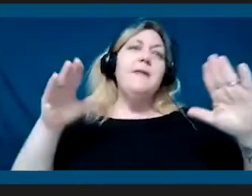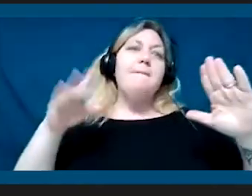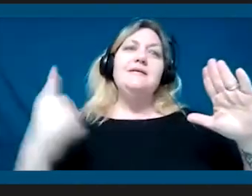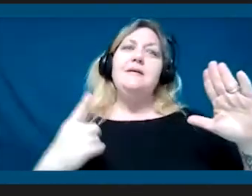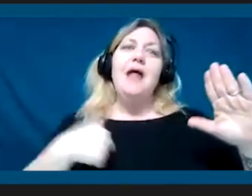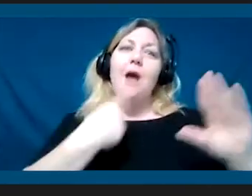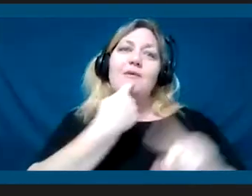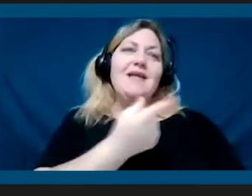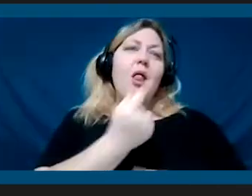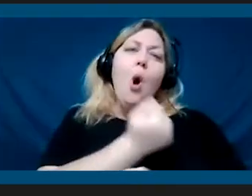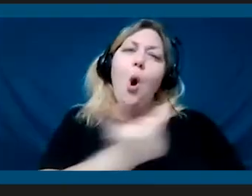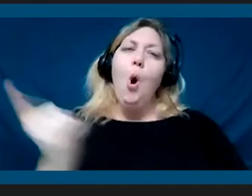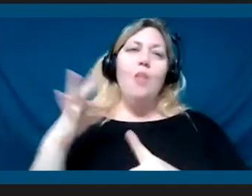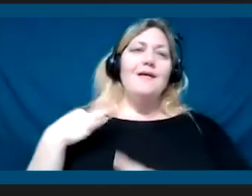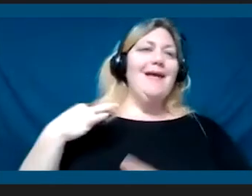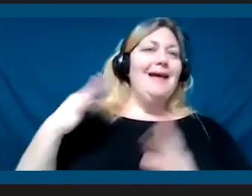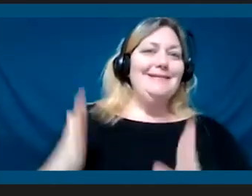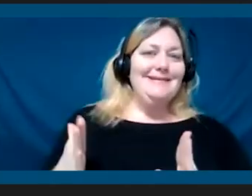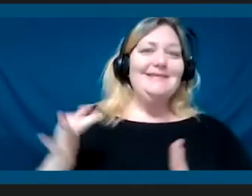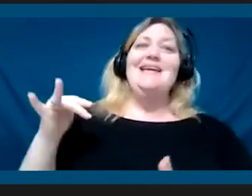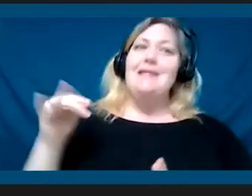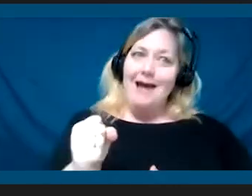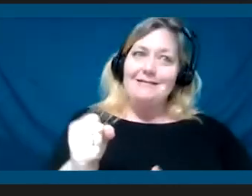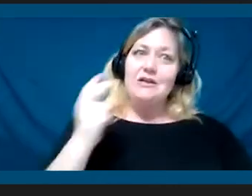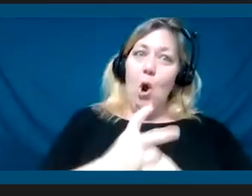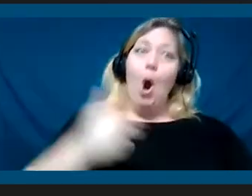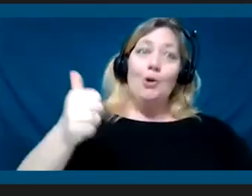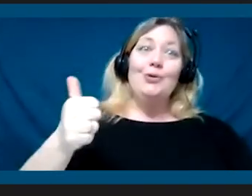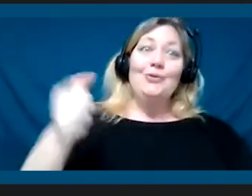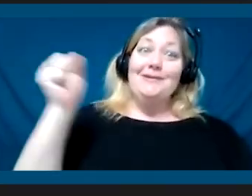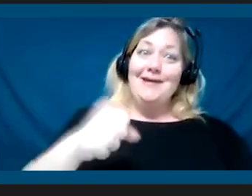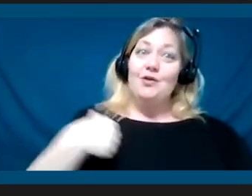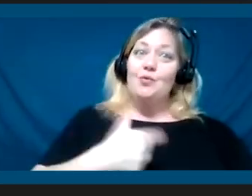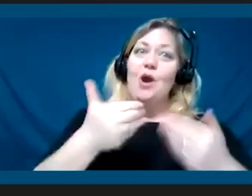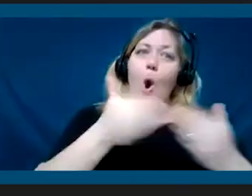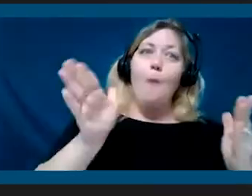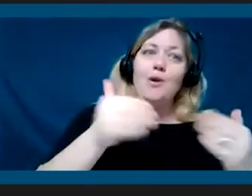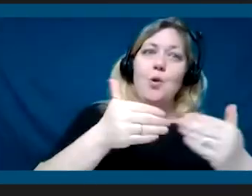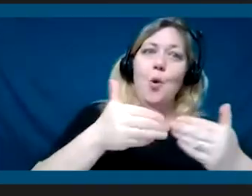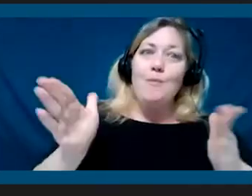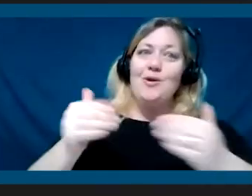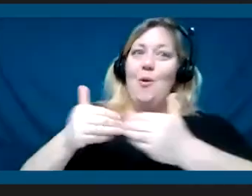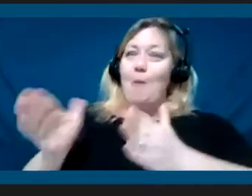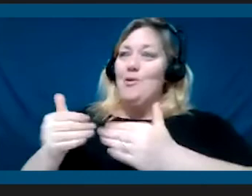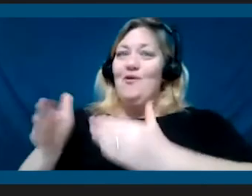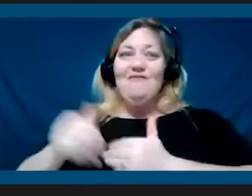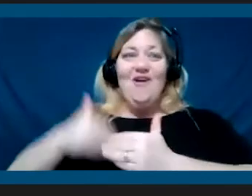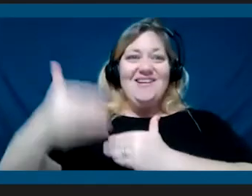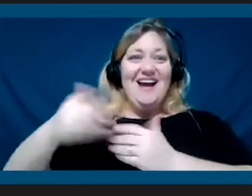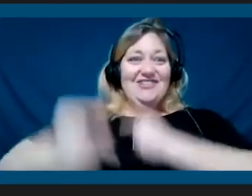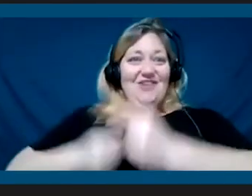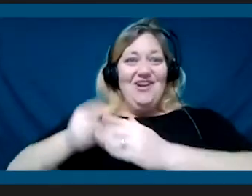would tell all the candidates. Yes, it is harder because we are opening doors for our next generation. But